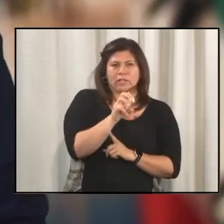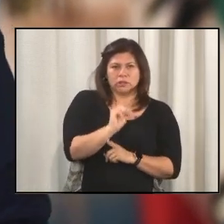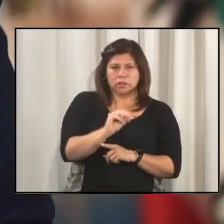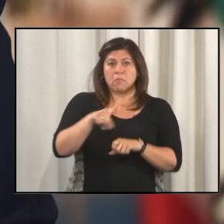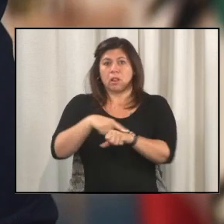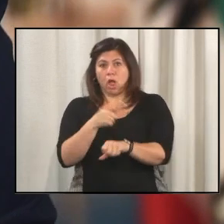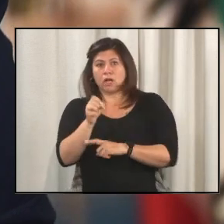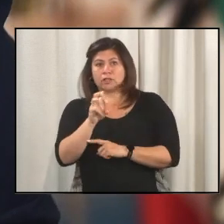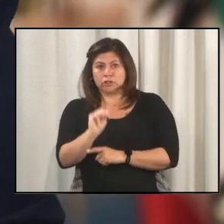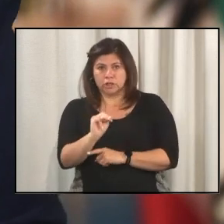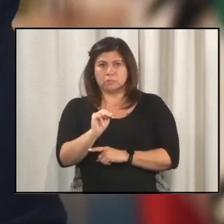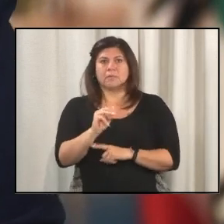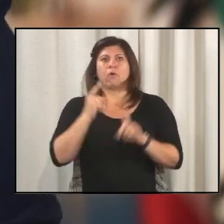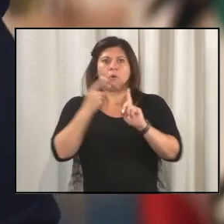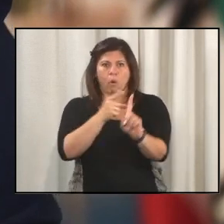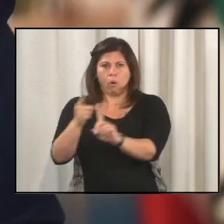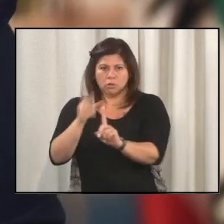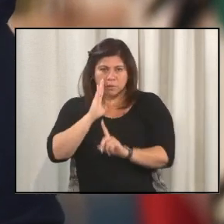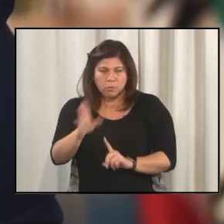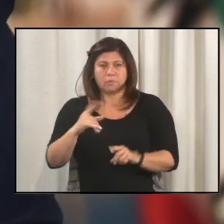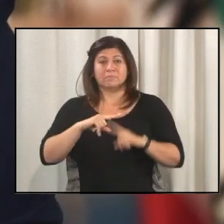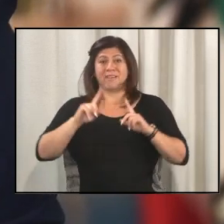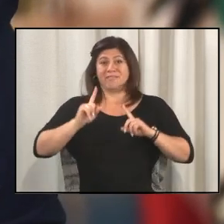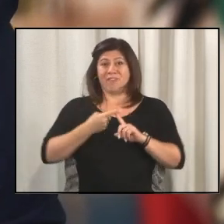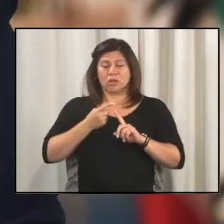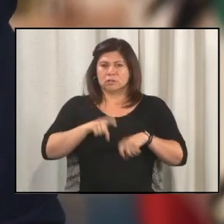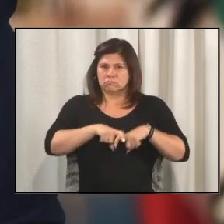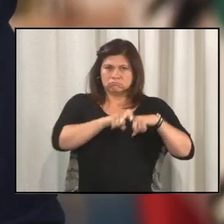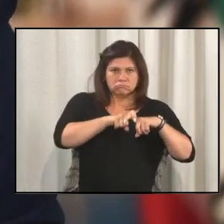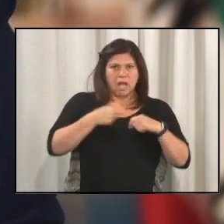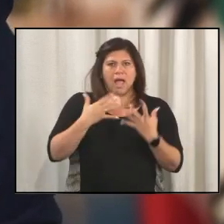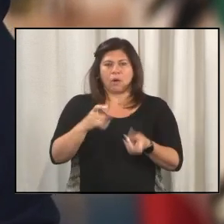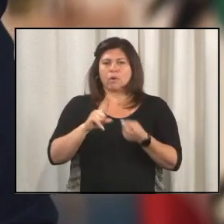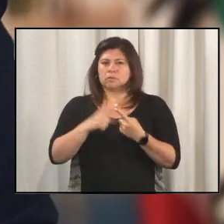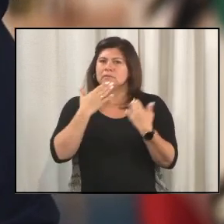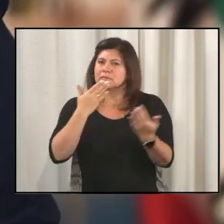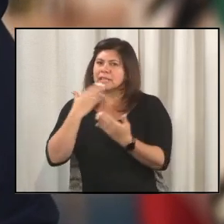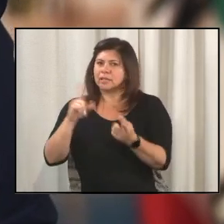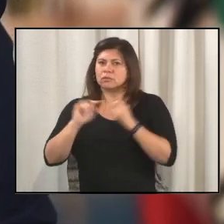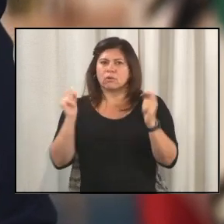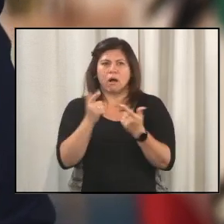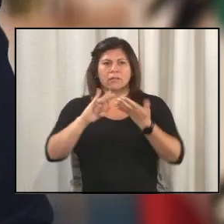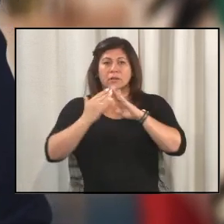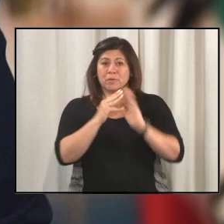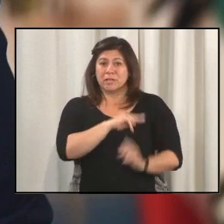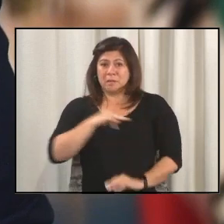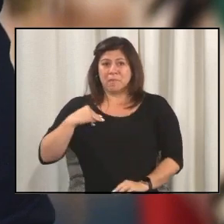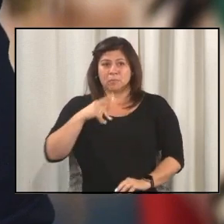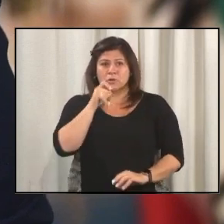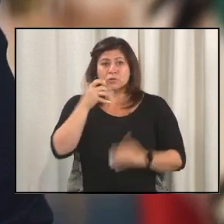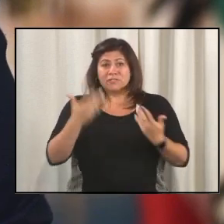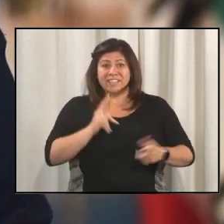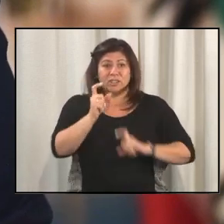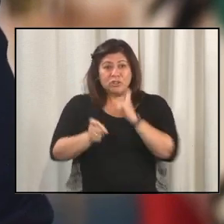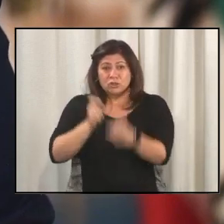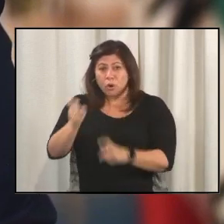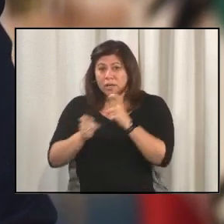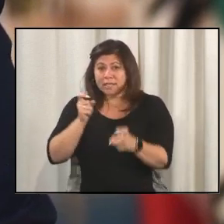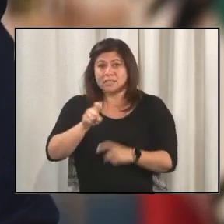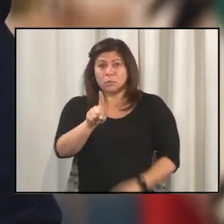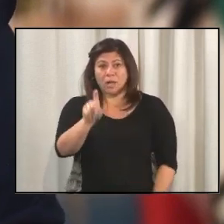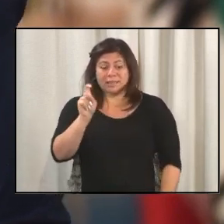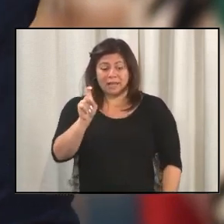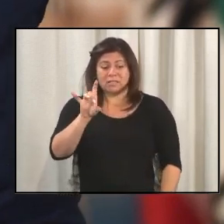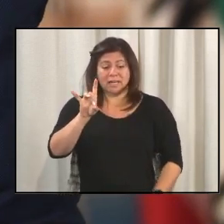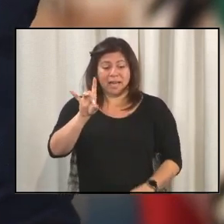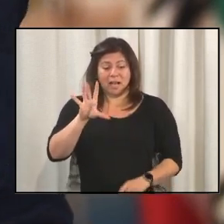to take a moment and thank all of our community members who opened their hearts and generously donated 1,680 items